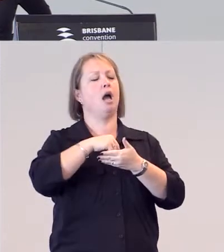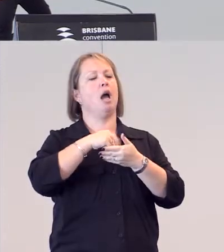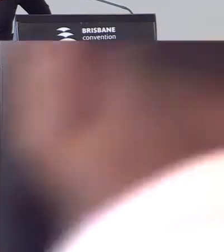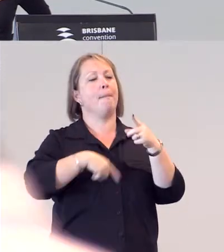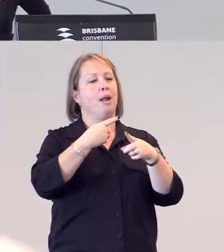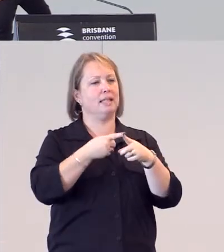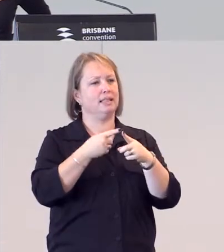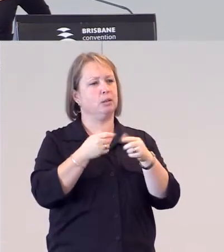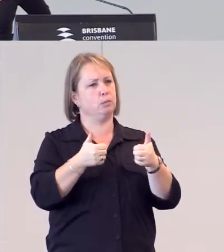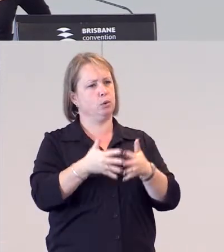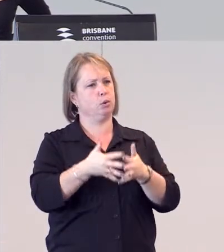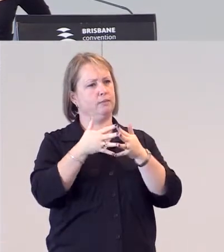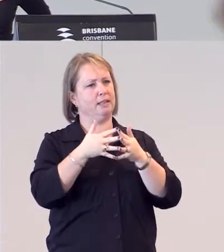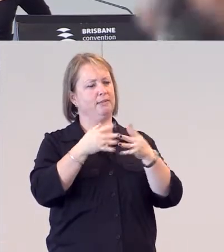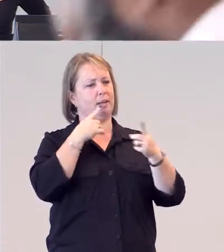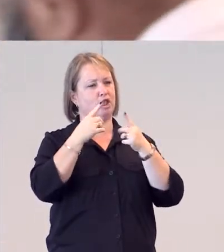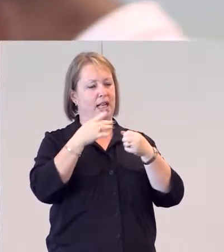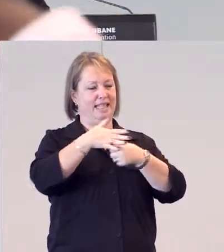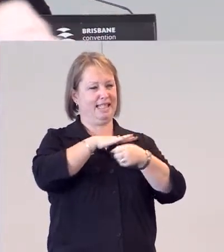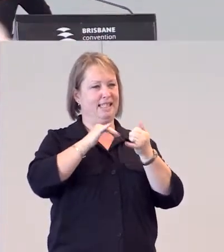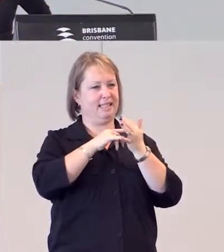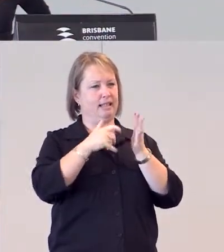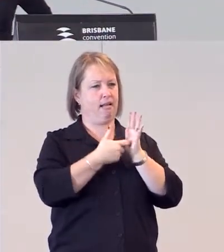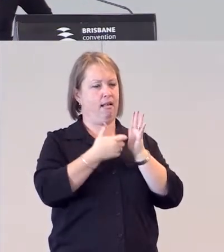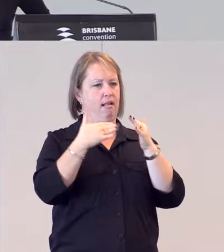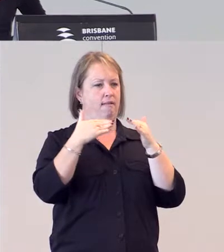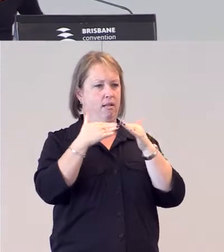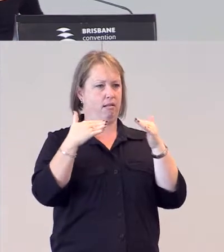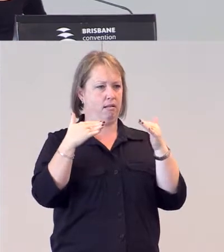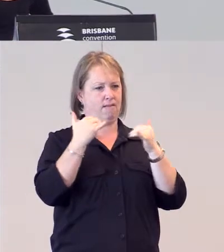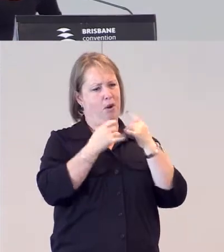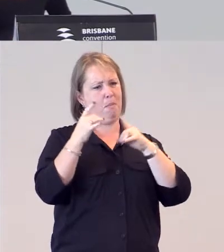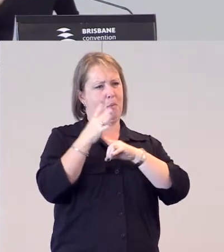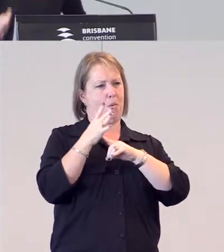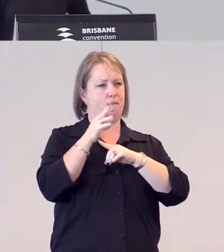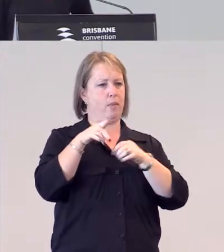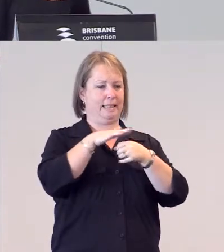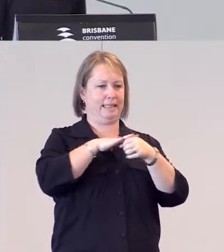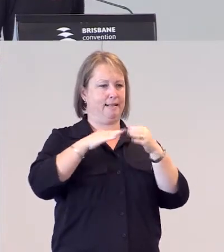information at a sector level. And very important information at a sector level.